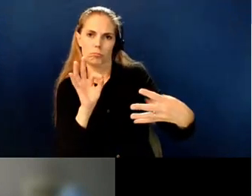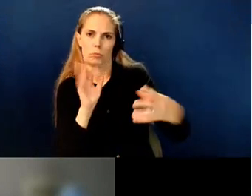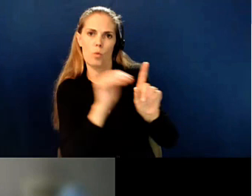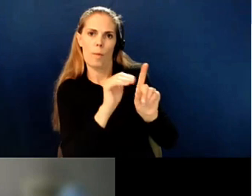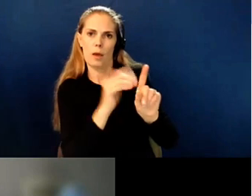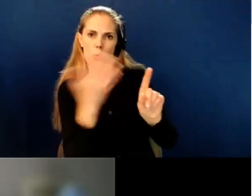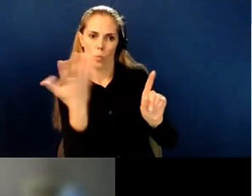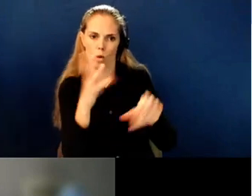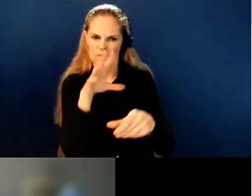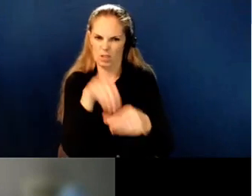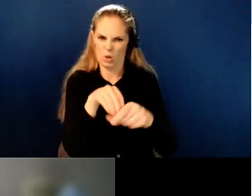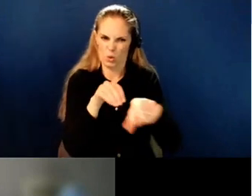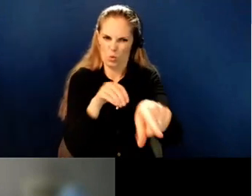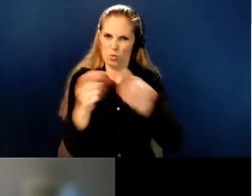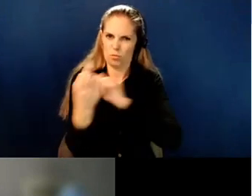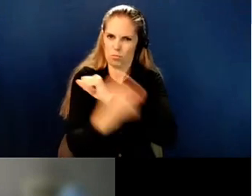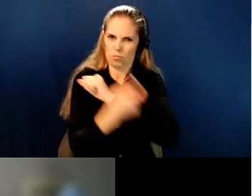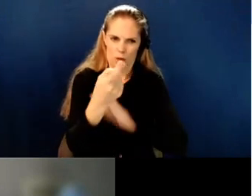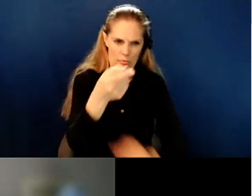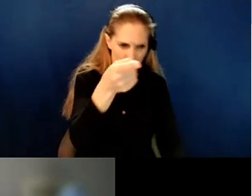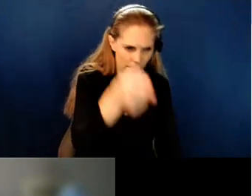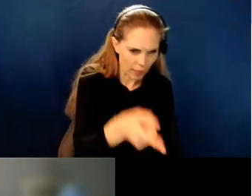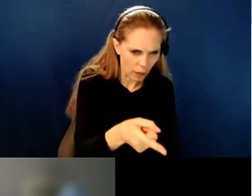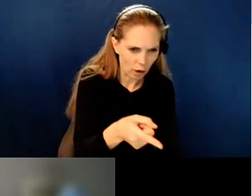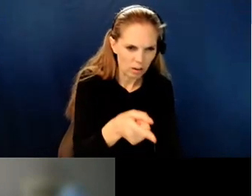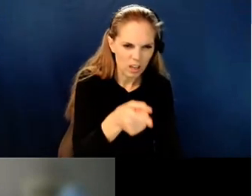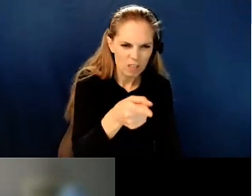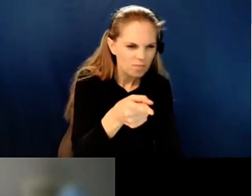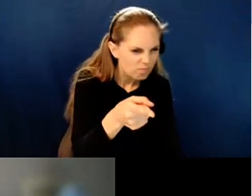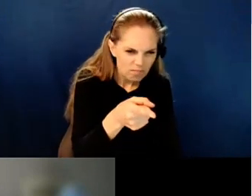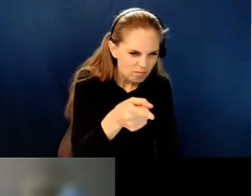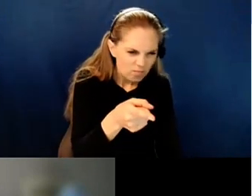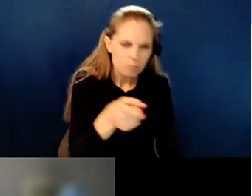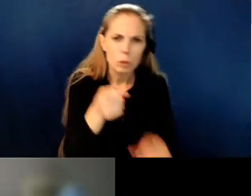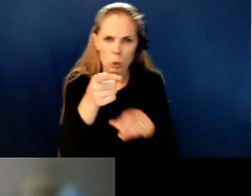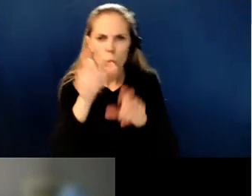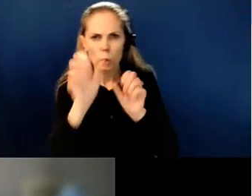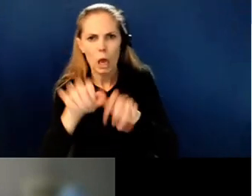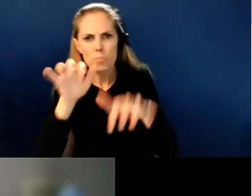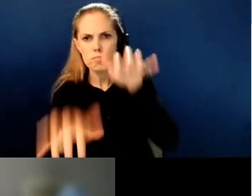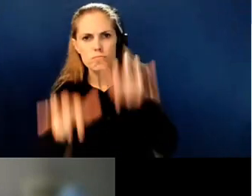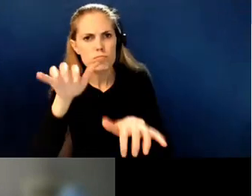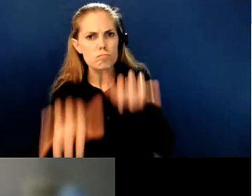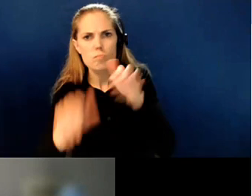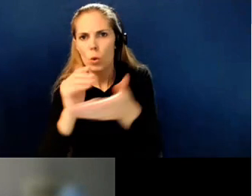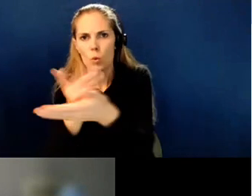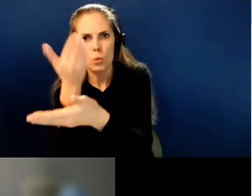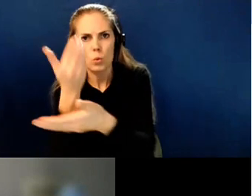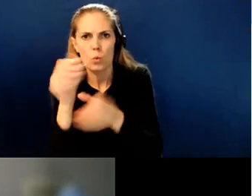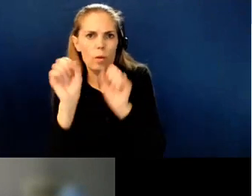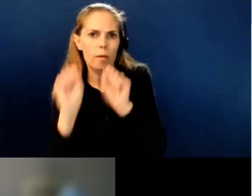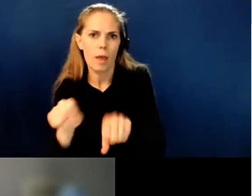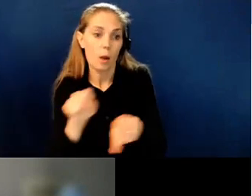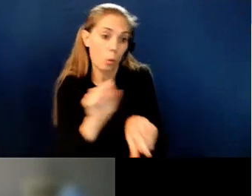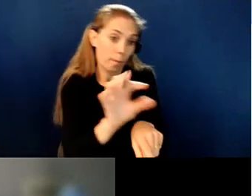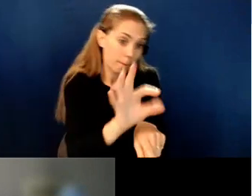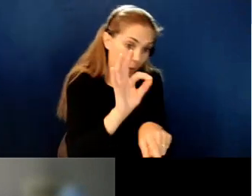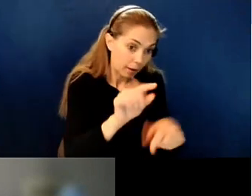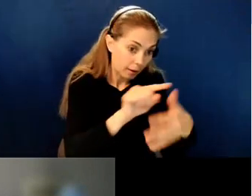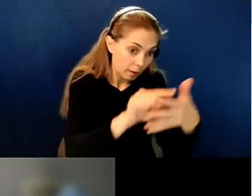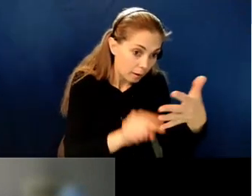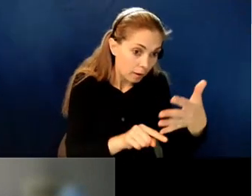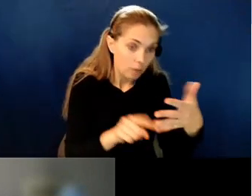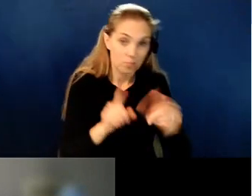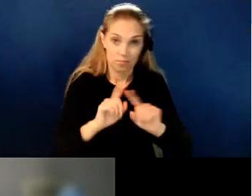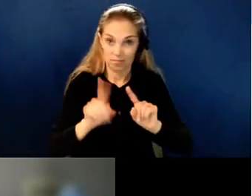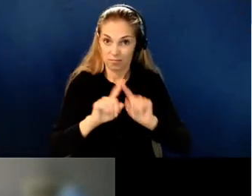ones. You can create your own if none of these are acceptable, or we can create them for you. We can send them in different languages. Here we've